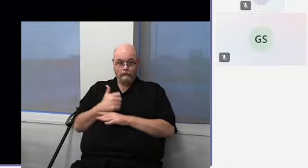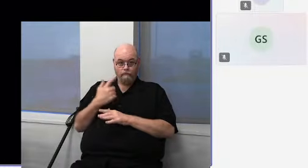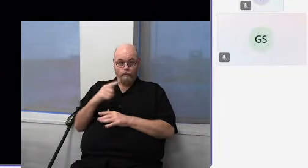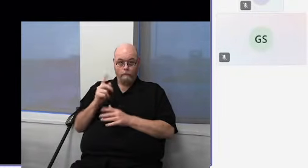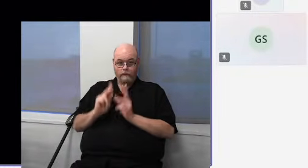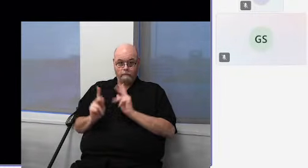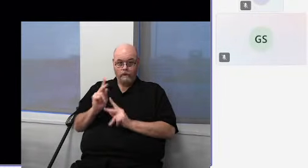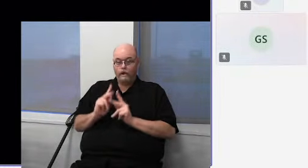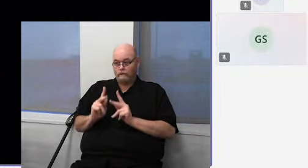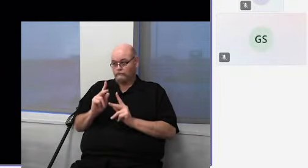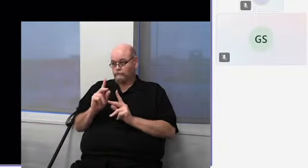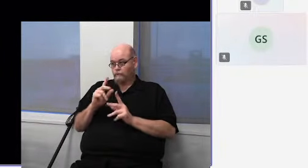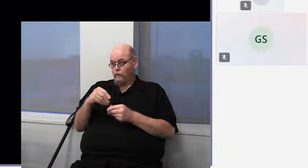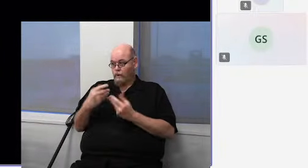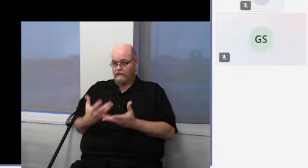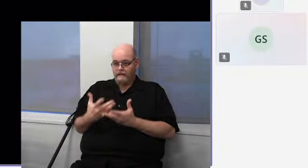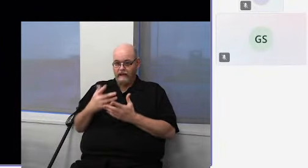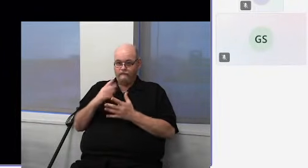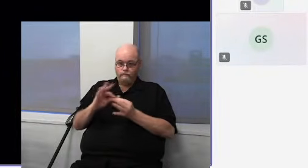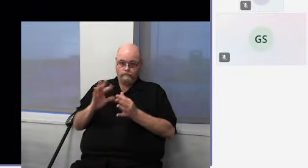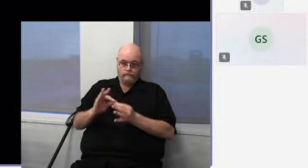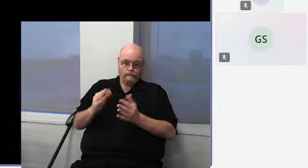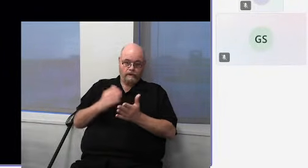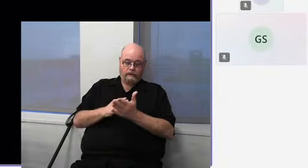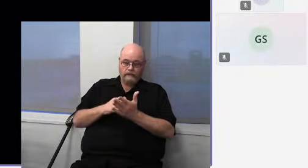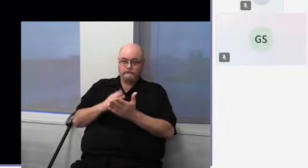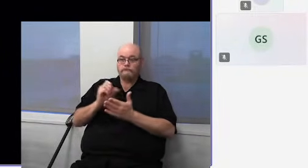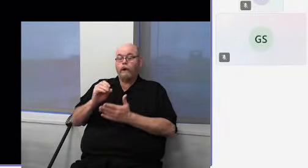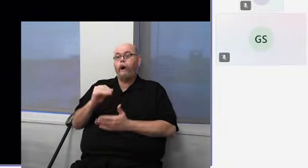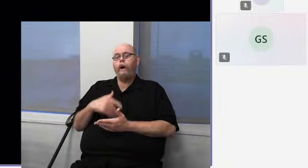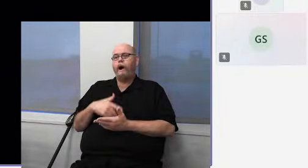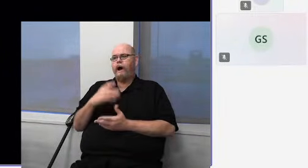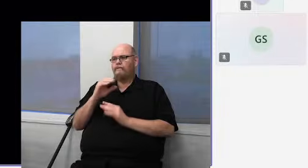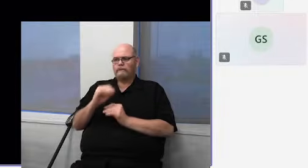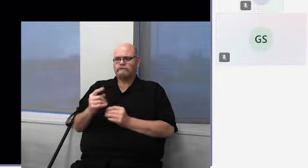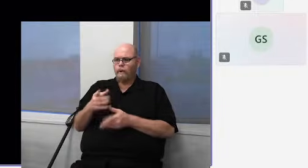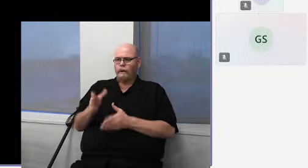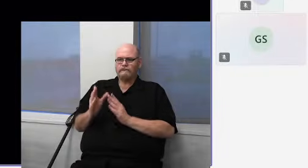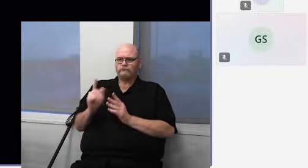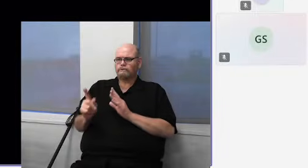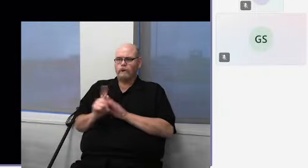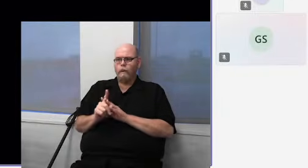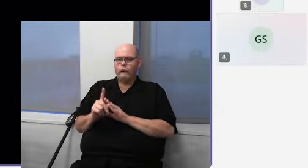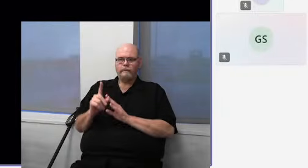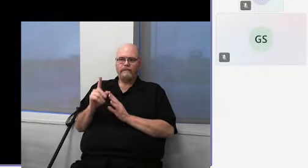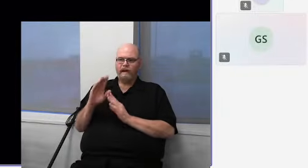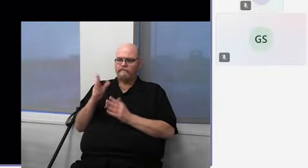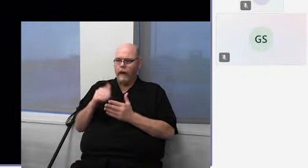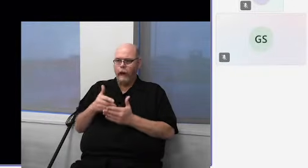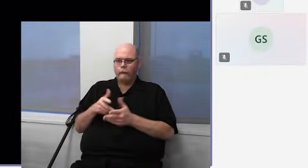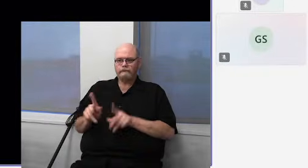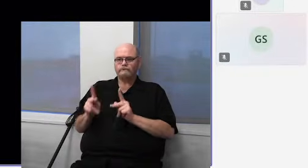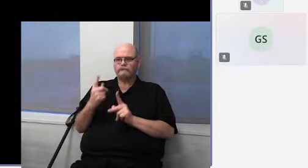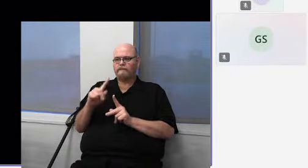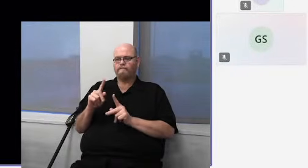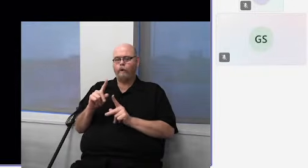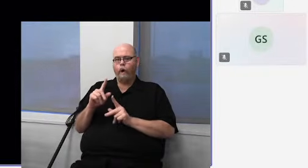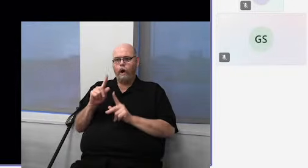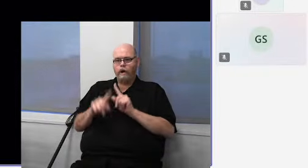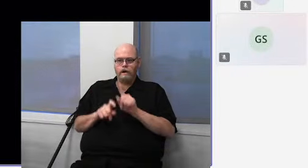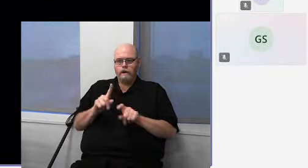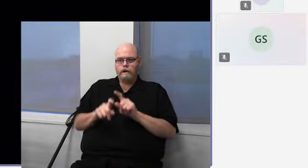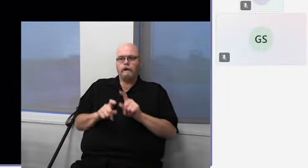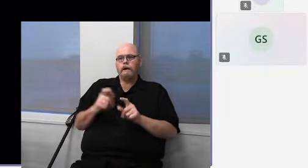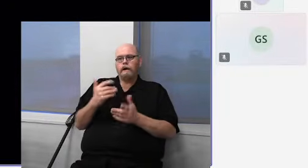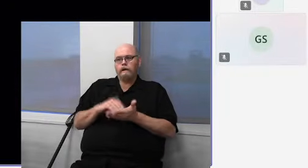up where people would have a chance to get rebuttal. And there's no way we're going to have somebody show up here, new information, without full opportunity for there to